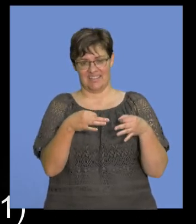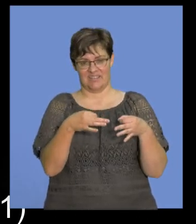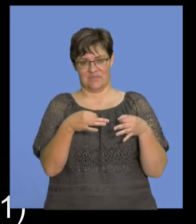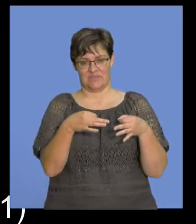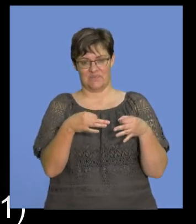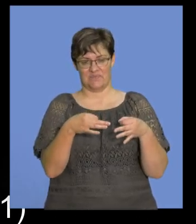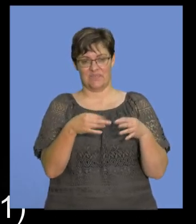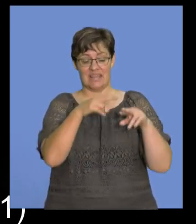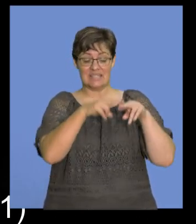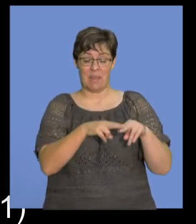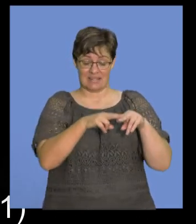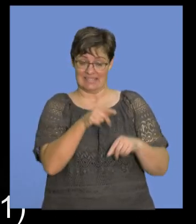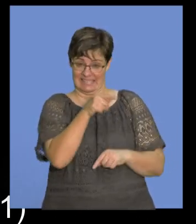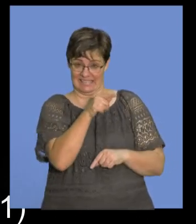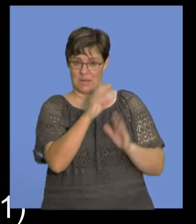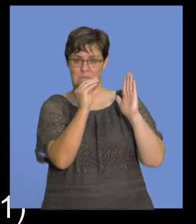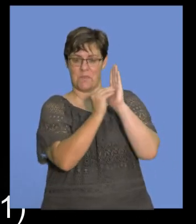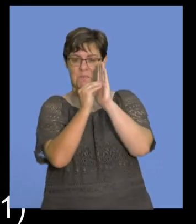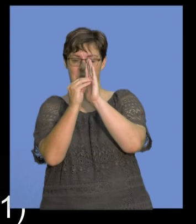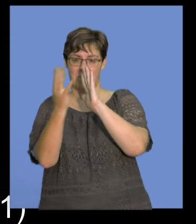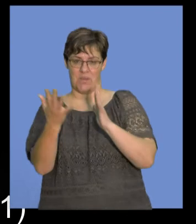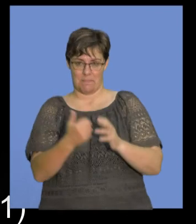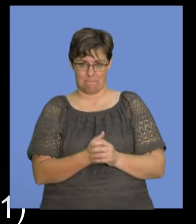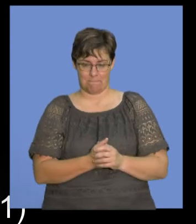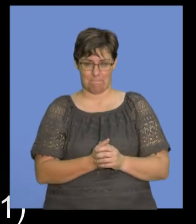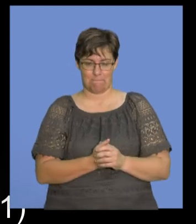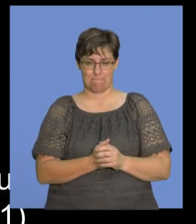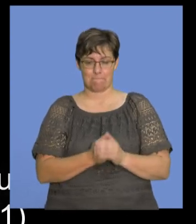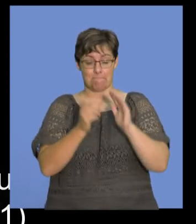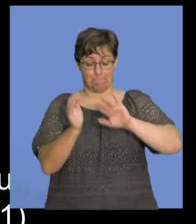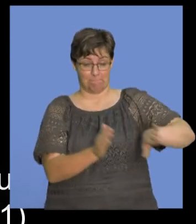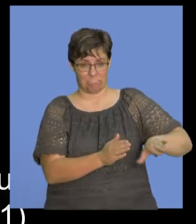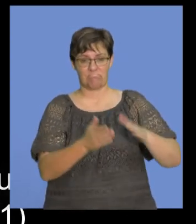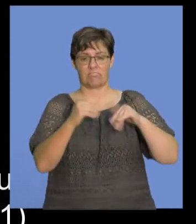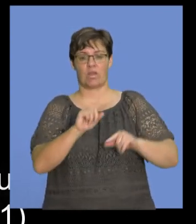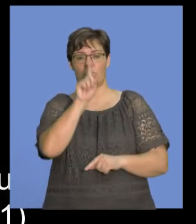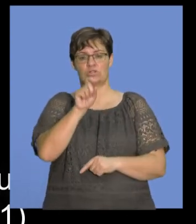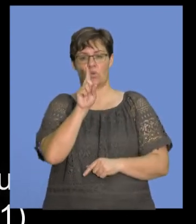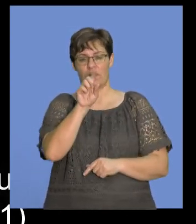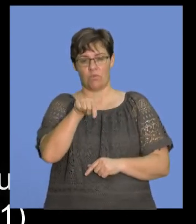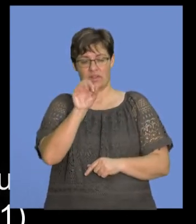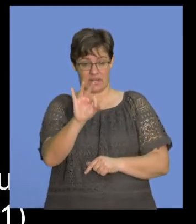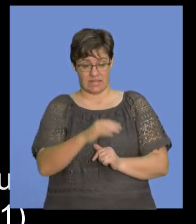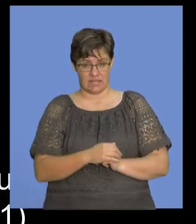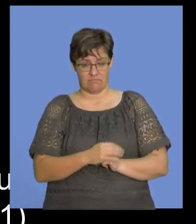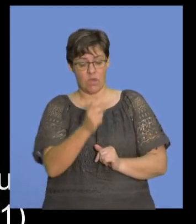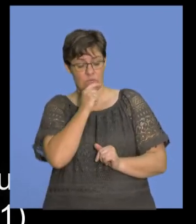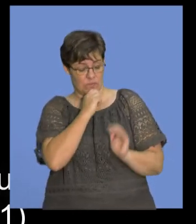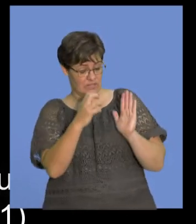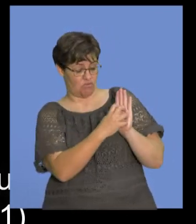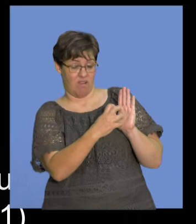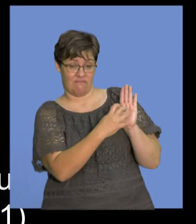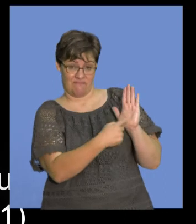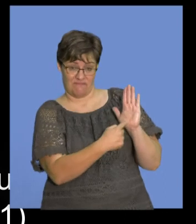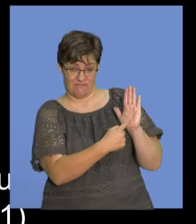description of where the dependent variable is plotted. The next question, 1.3.